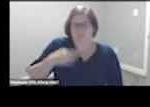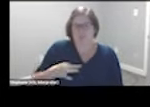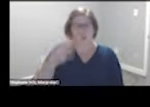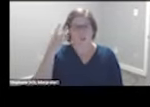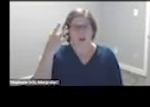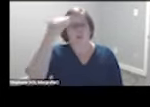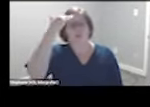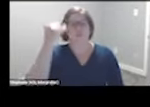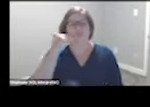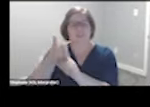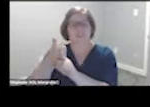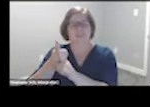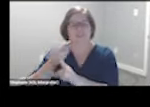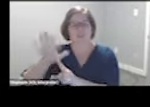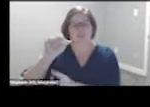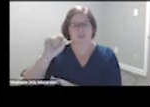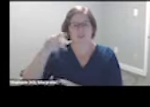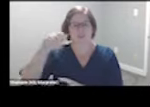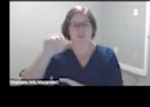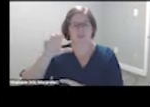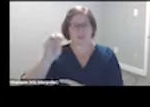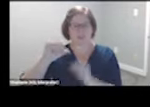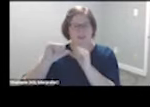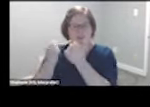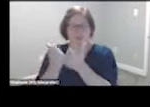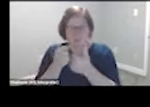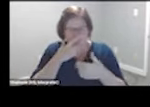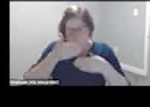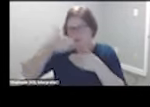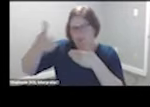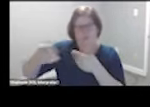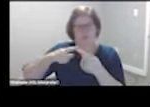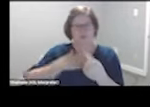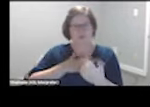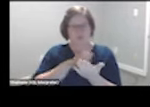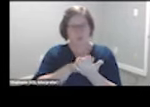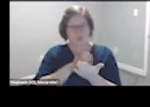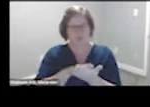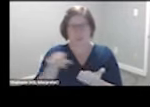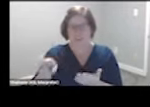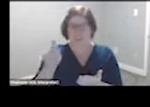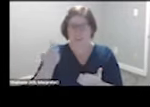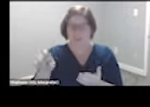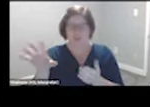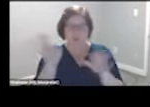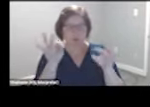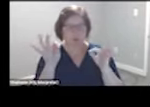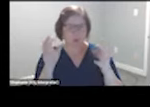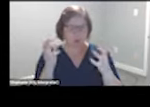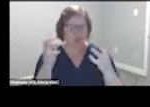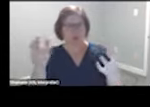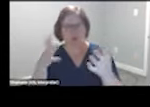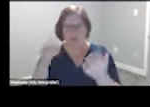space agency right next to door of my school, and they really need a big, huge auditorium and